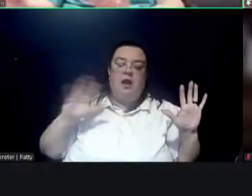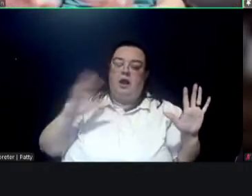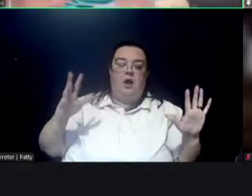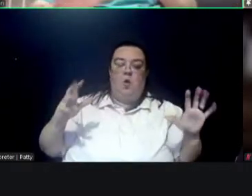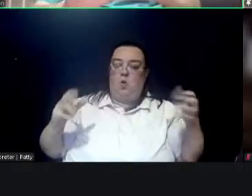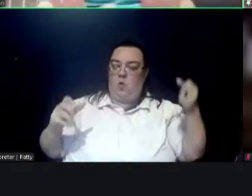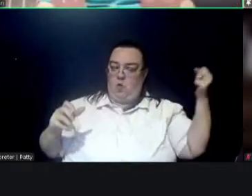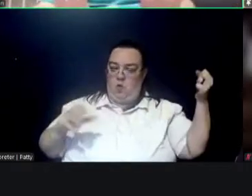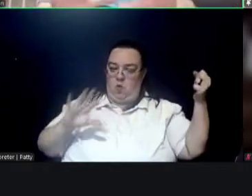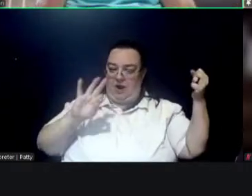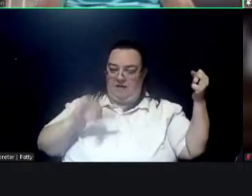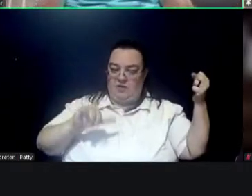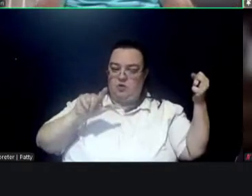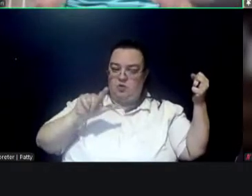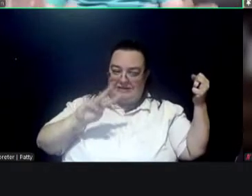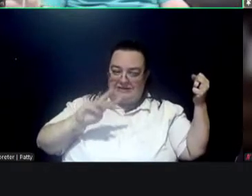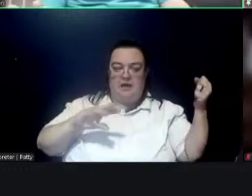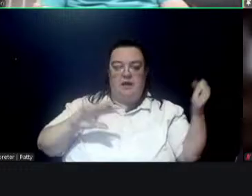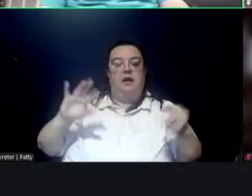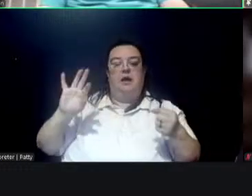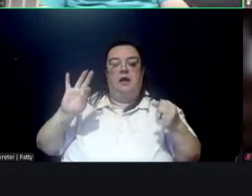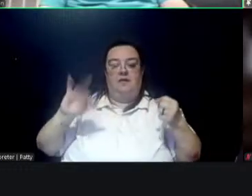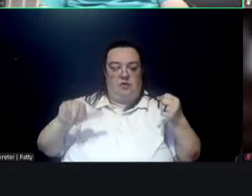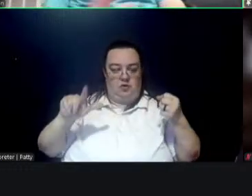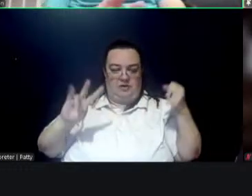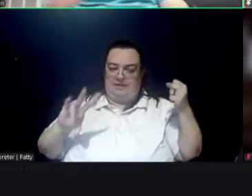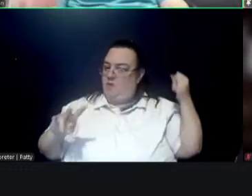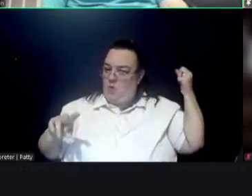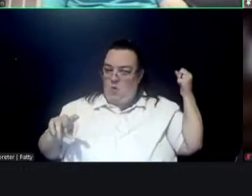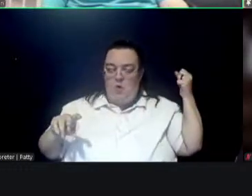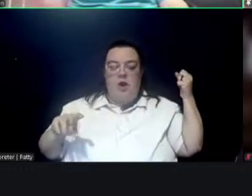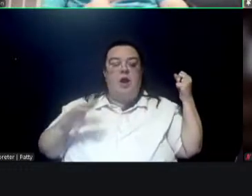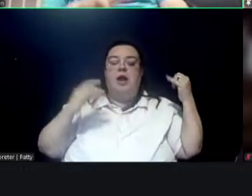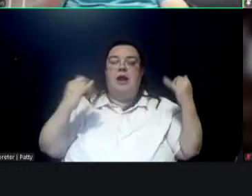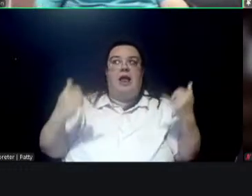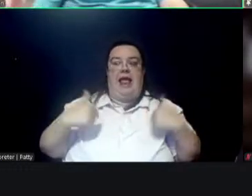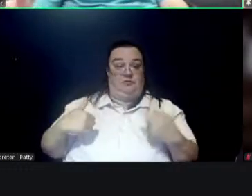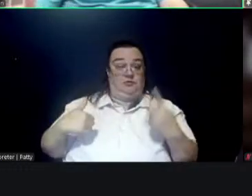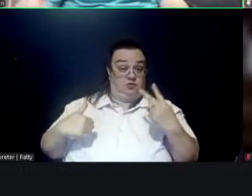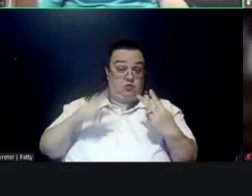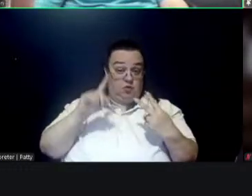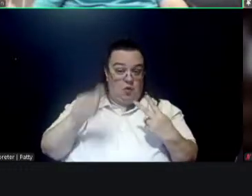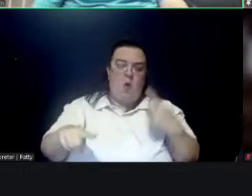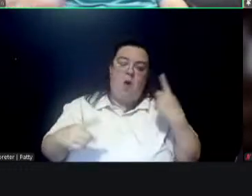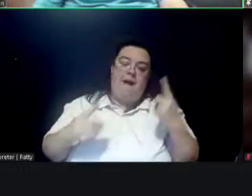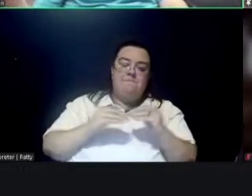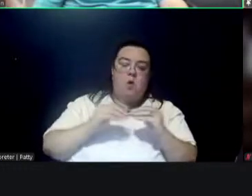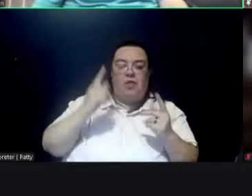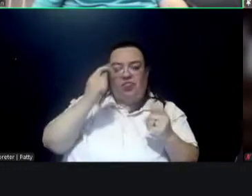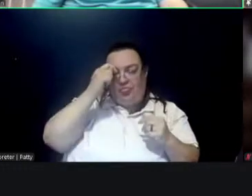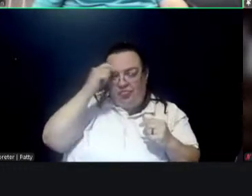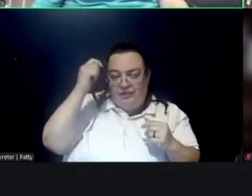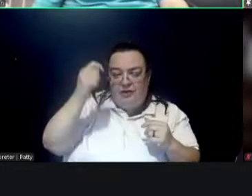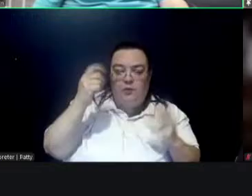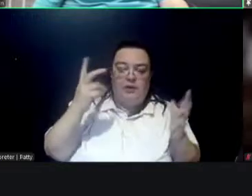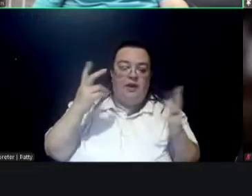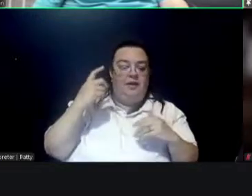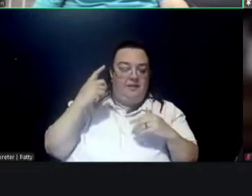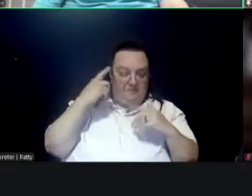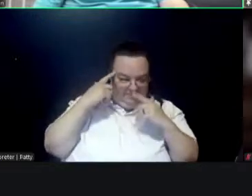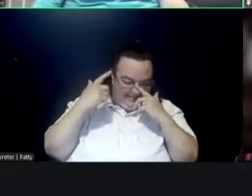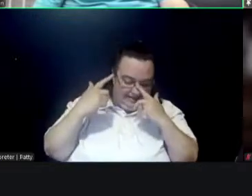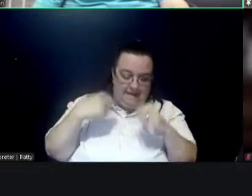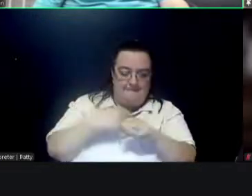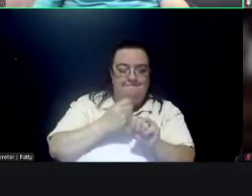FY26, FY27, we're now, well, I have two questions. One's more theoretical because I think it's about making the